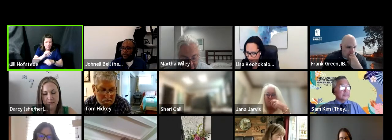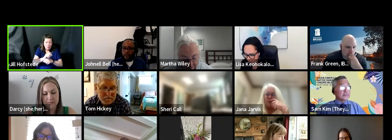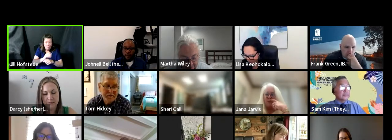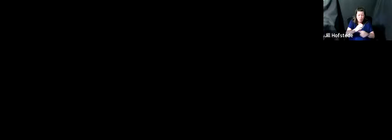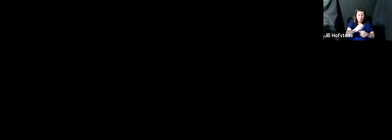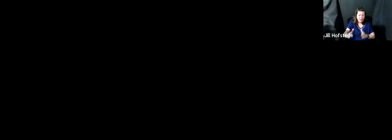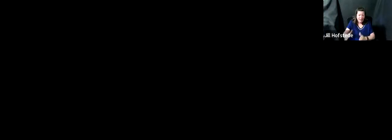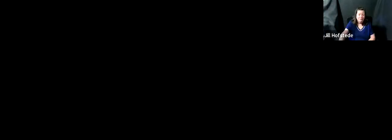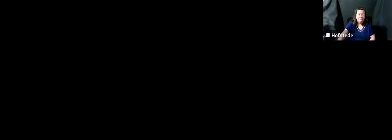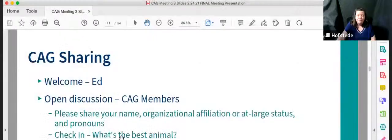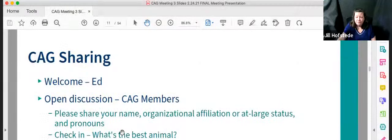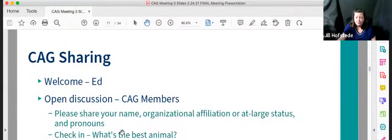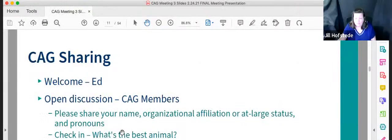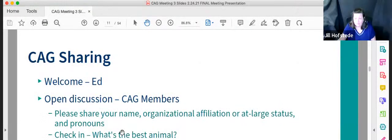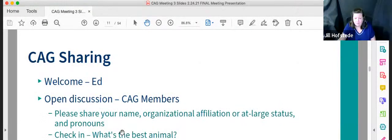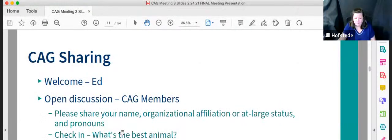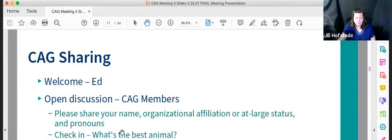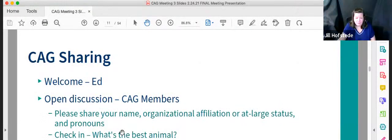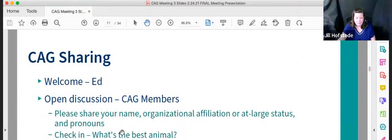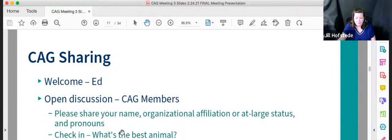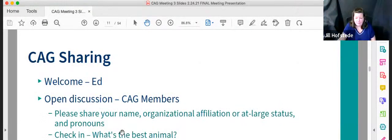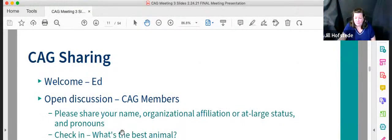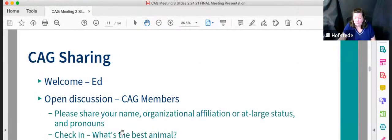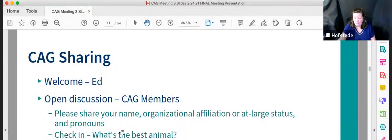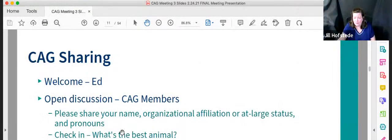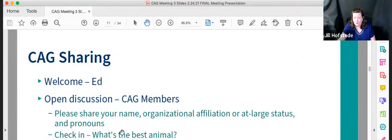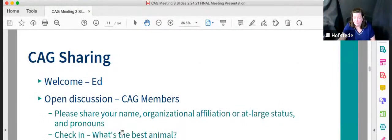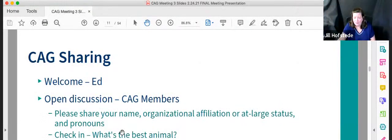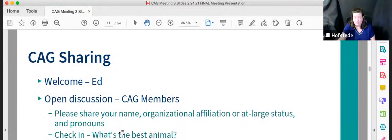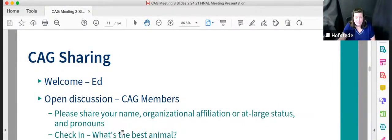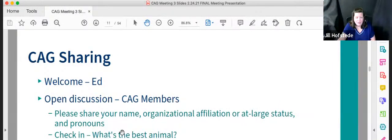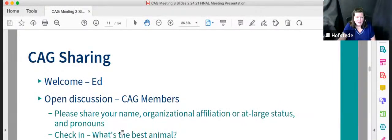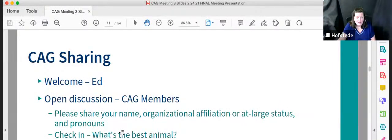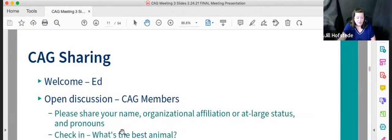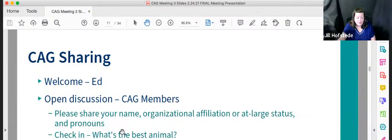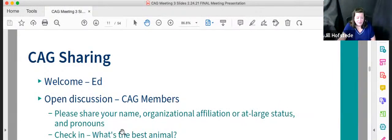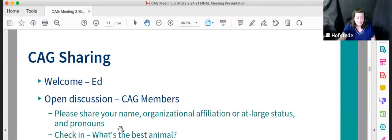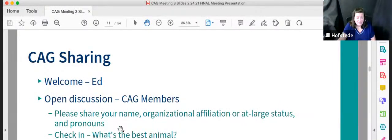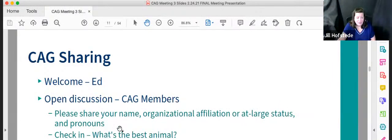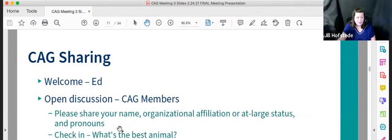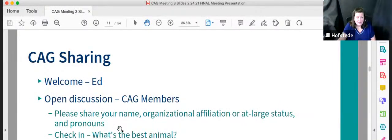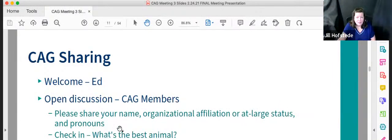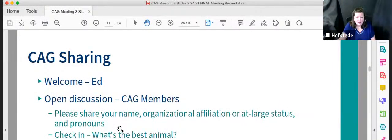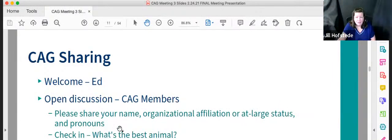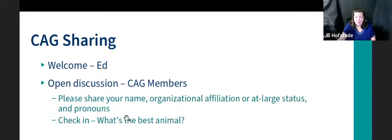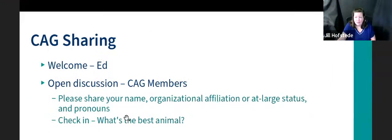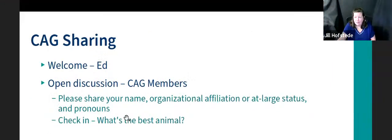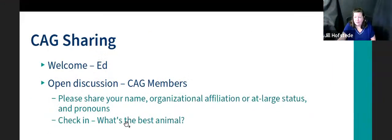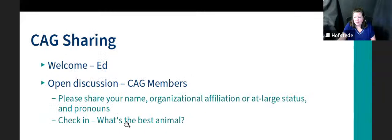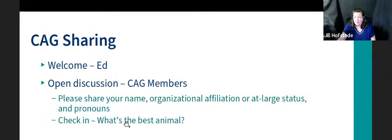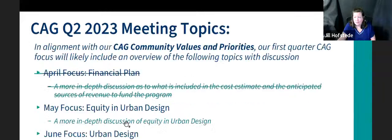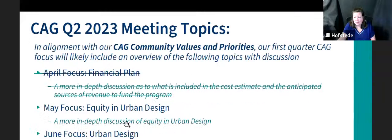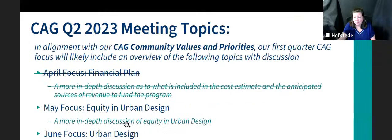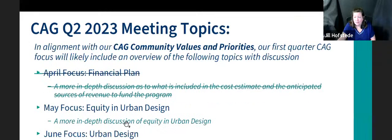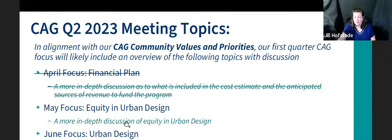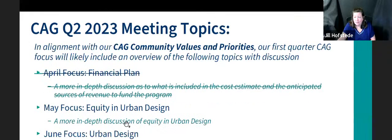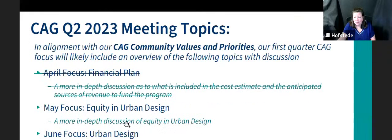that Lynn. right? Okay, great. Yep. Thank you. If we can get the next slide, please.